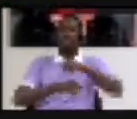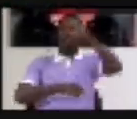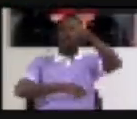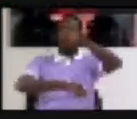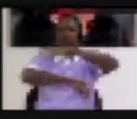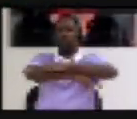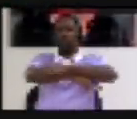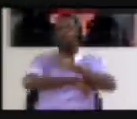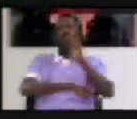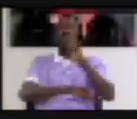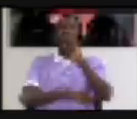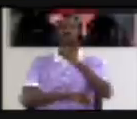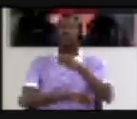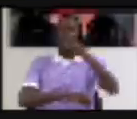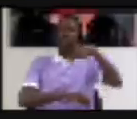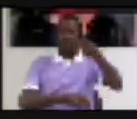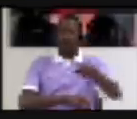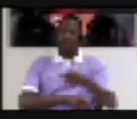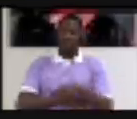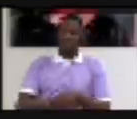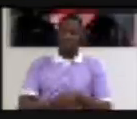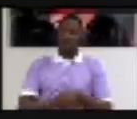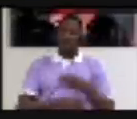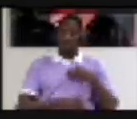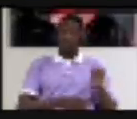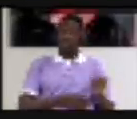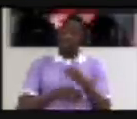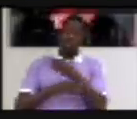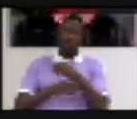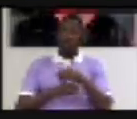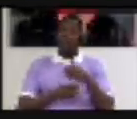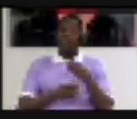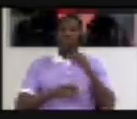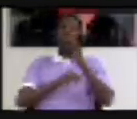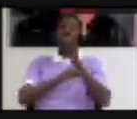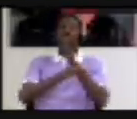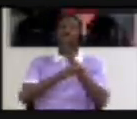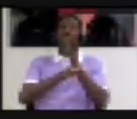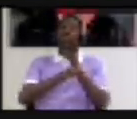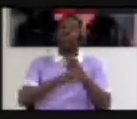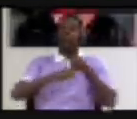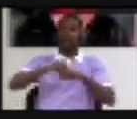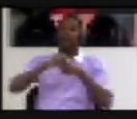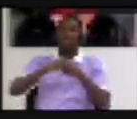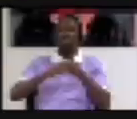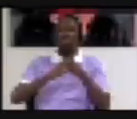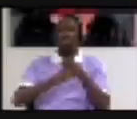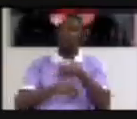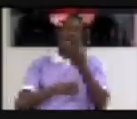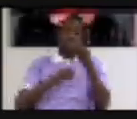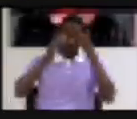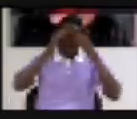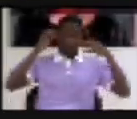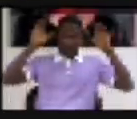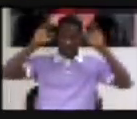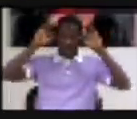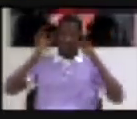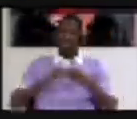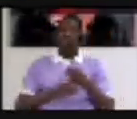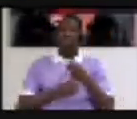next? I went to pursue my teacher's training course at the Gambia College, 1992 to